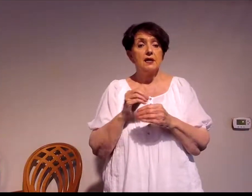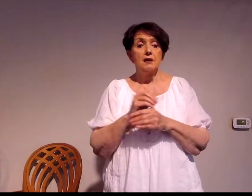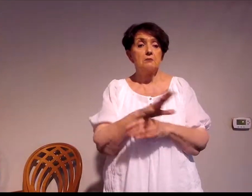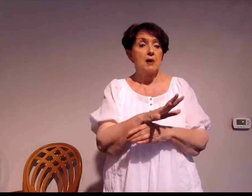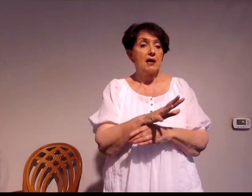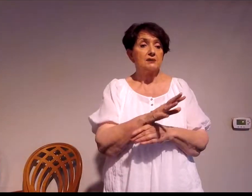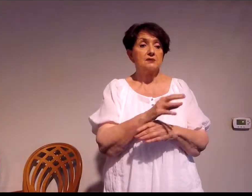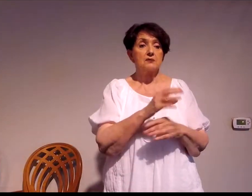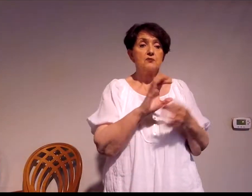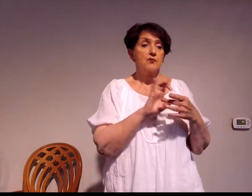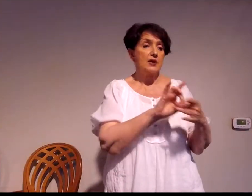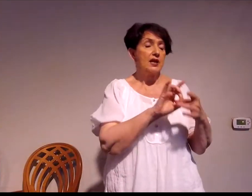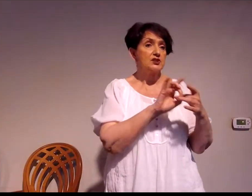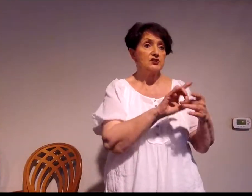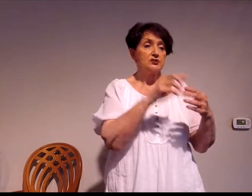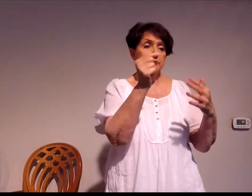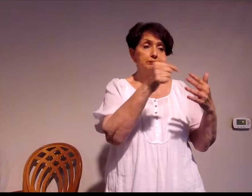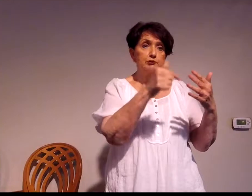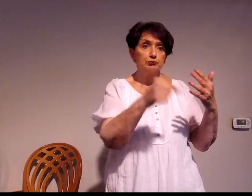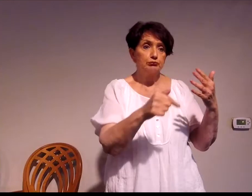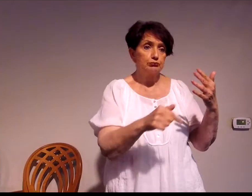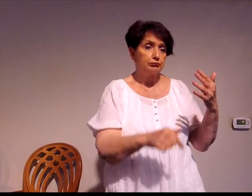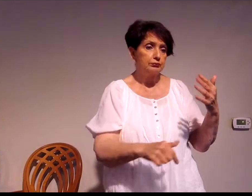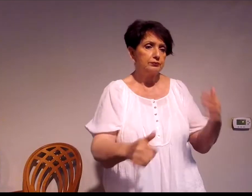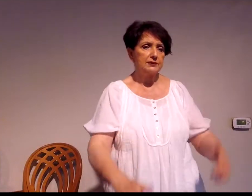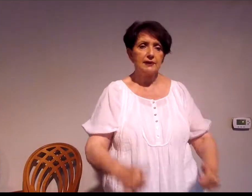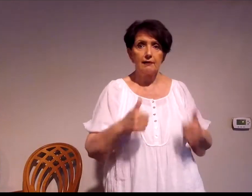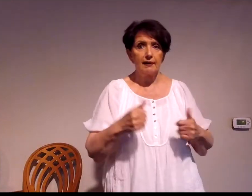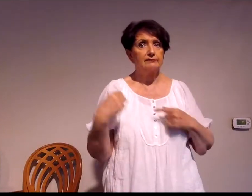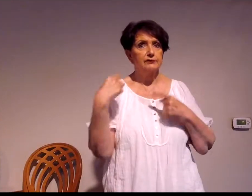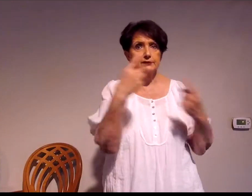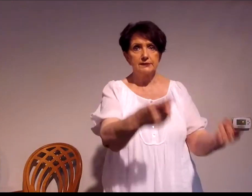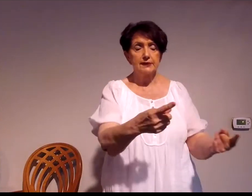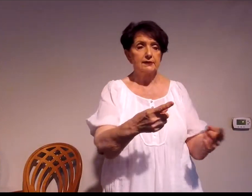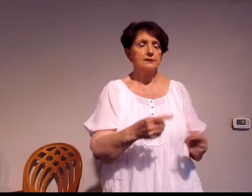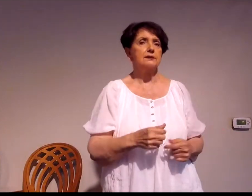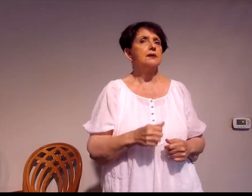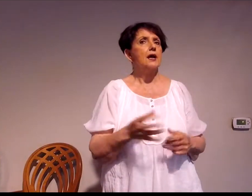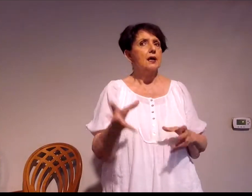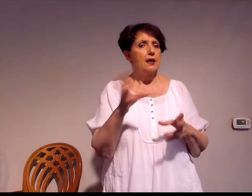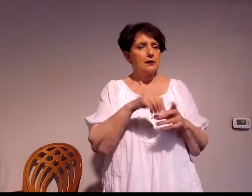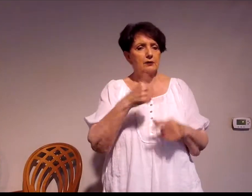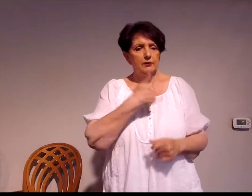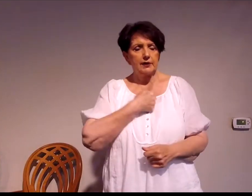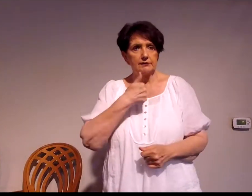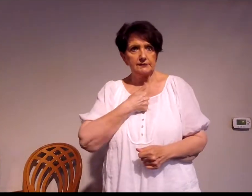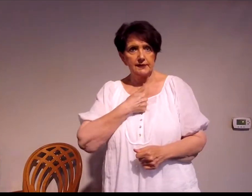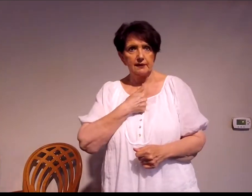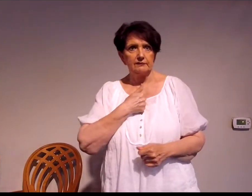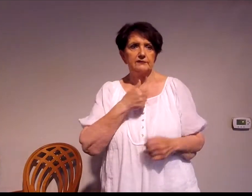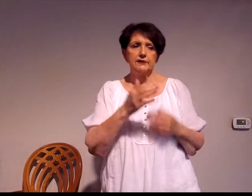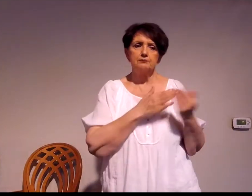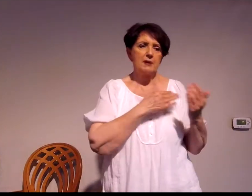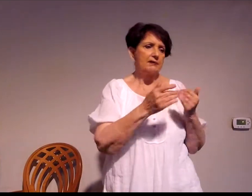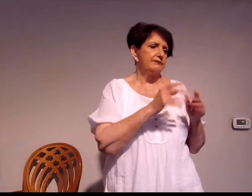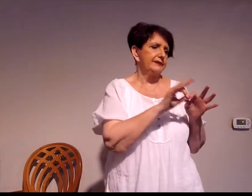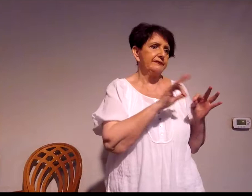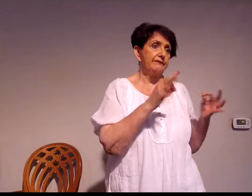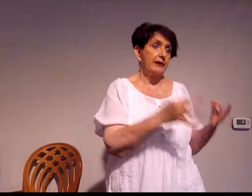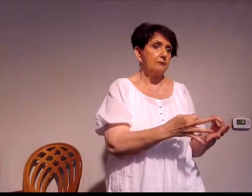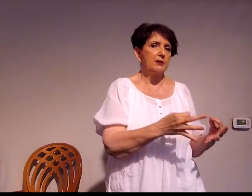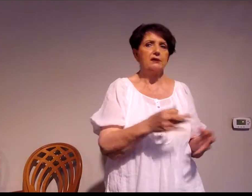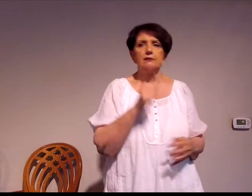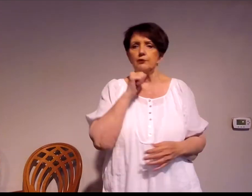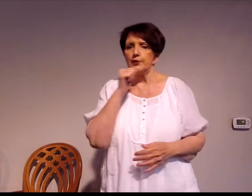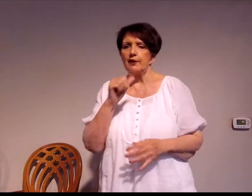life, including the one with ourselves and everyone that we're close to, whether they're in our family or not. So I